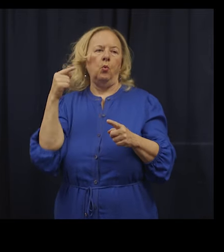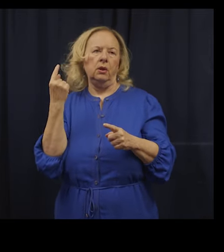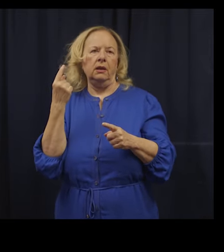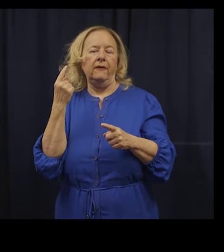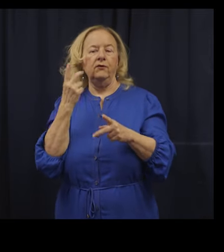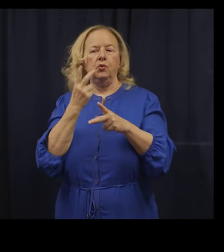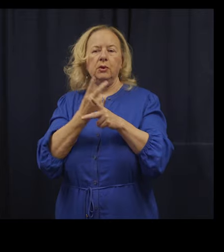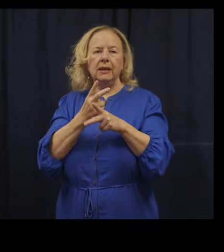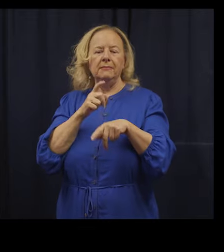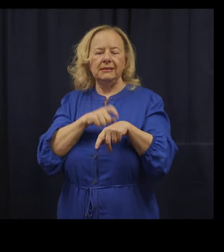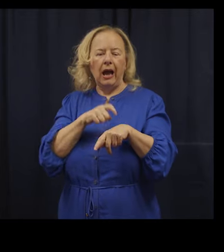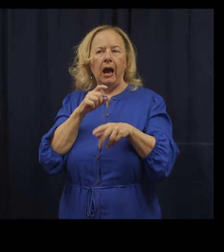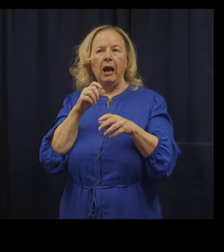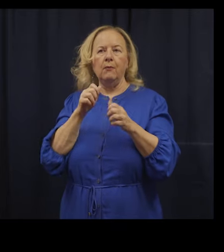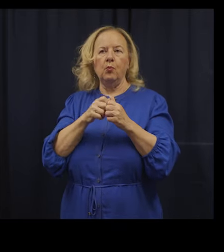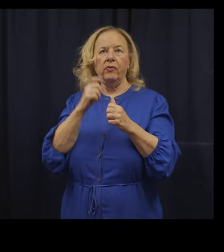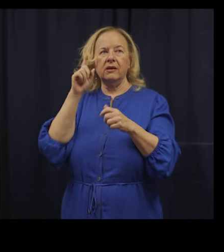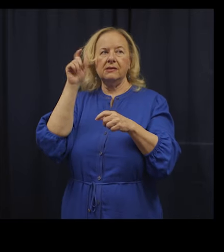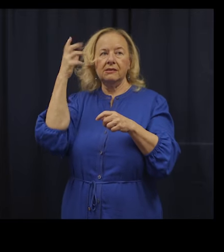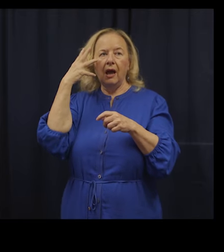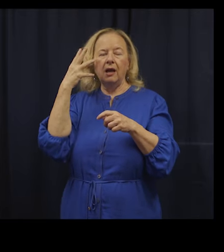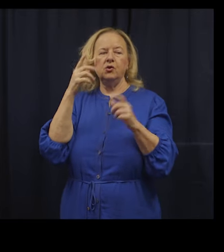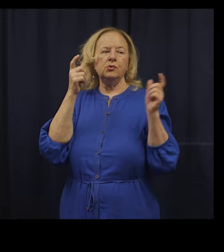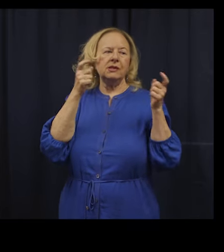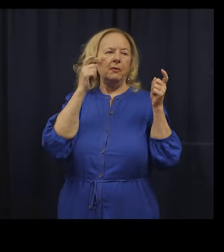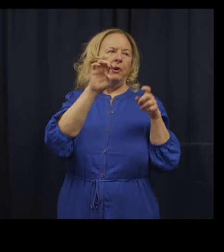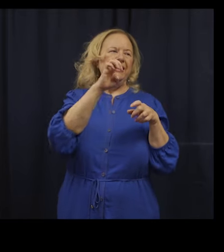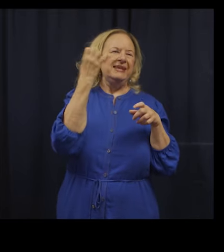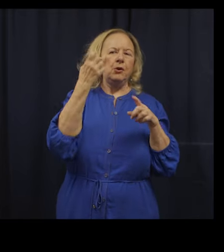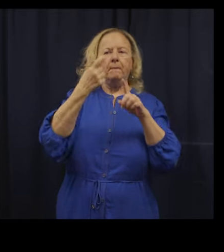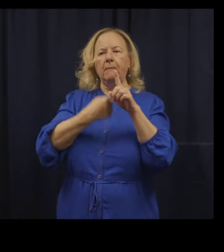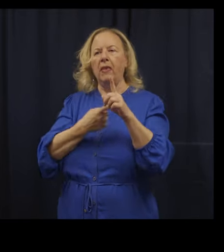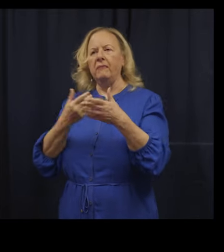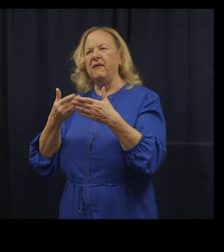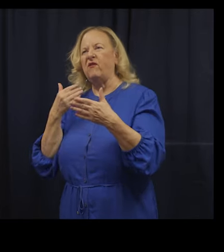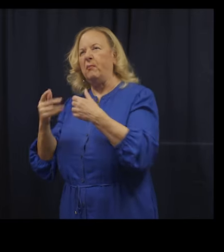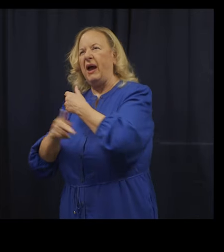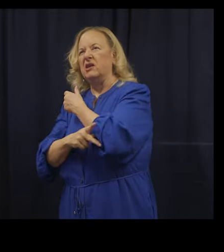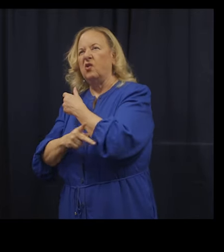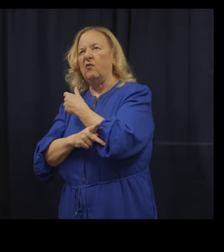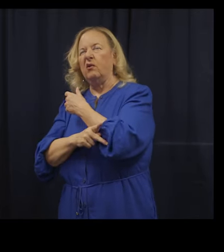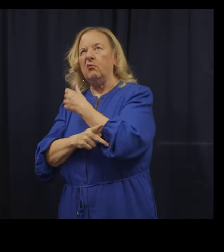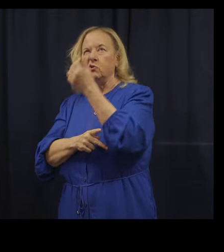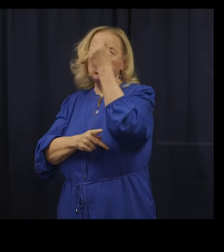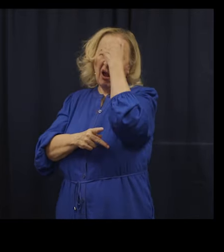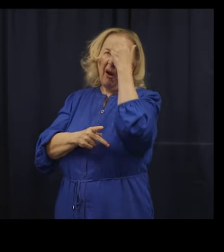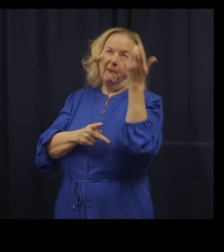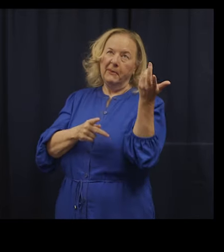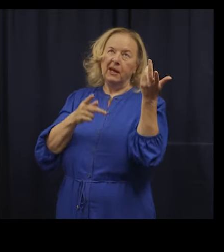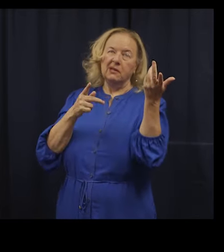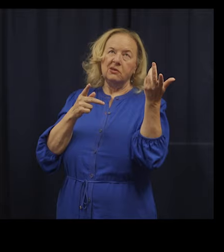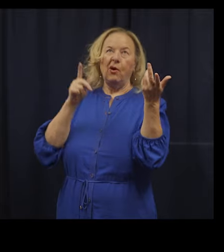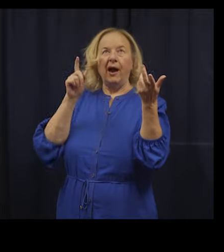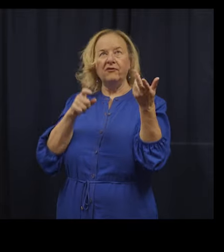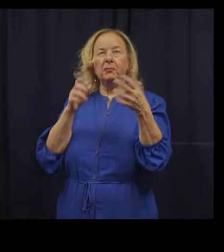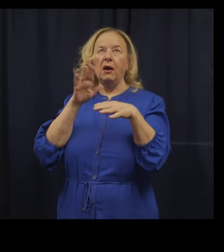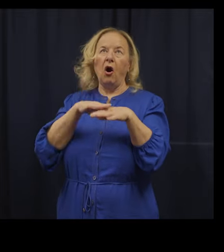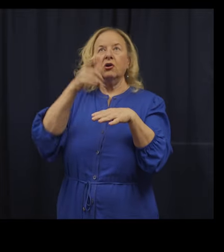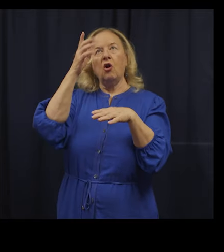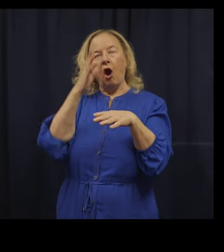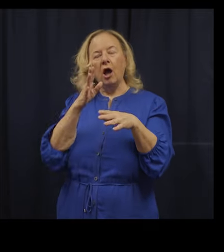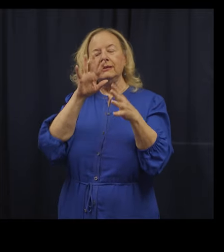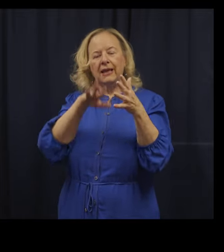if you keep it only by the sun, you'll be celebrating Easter a month before Passover, which is really dumb, which is why you got to be on God's